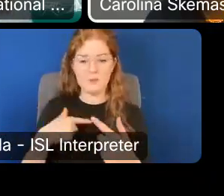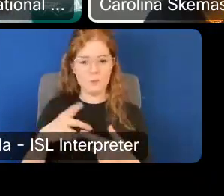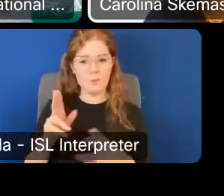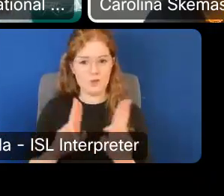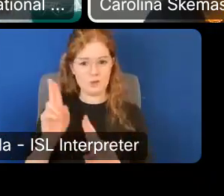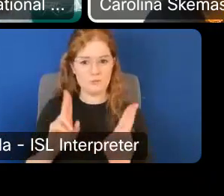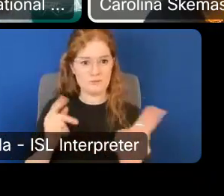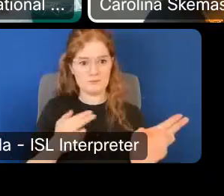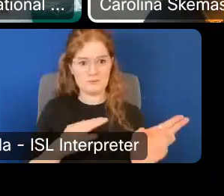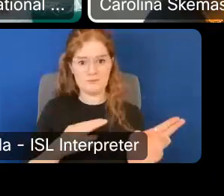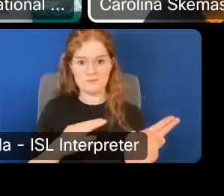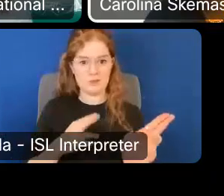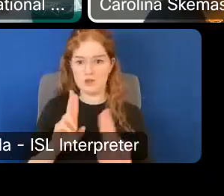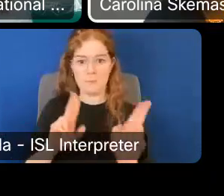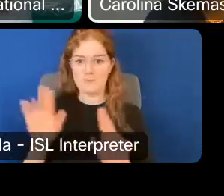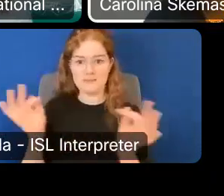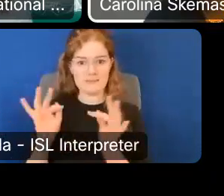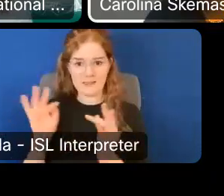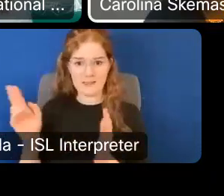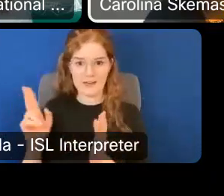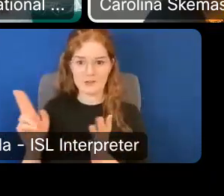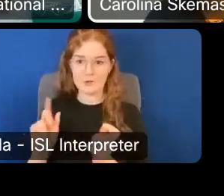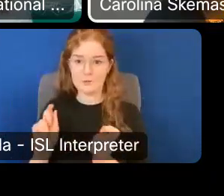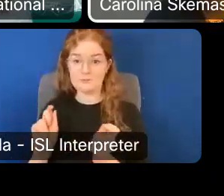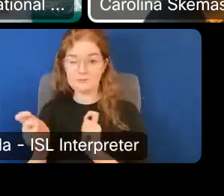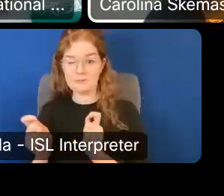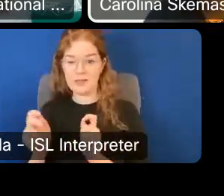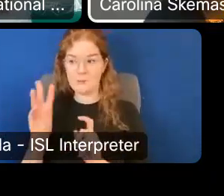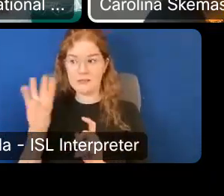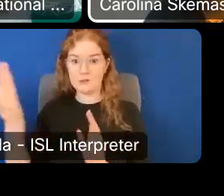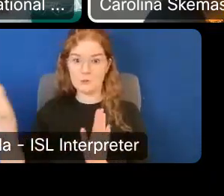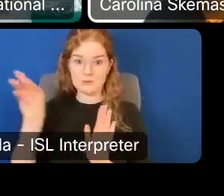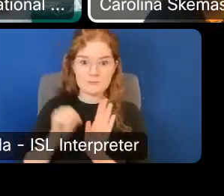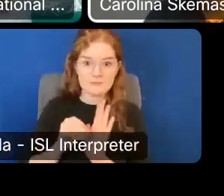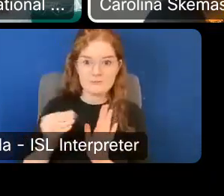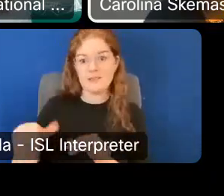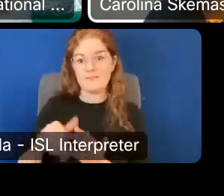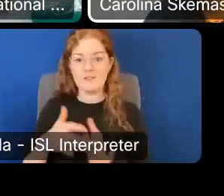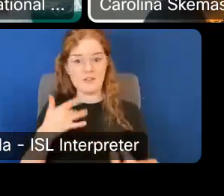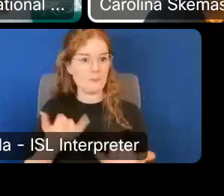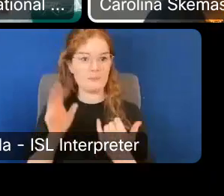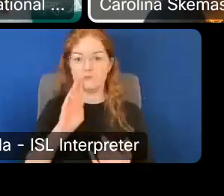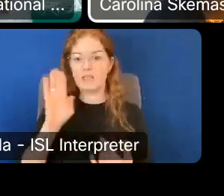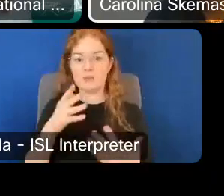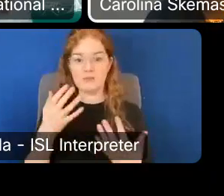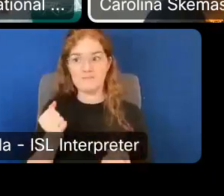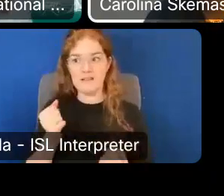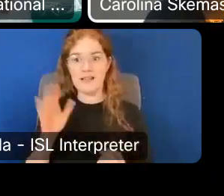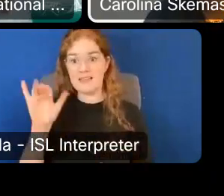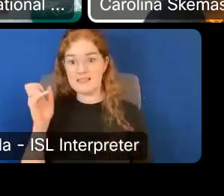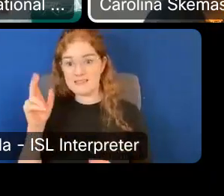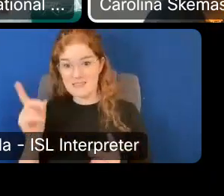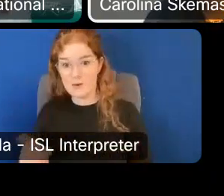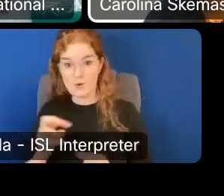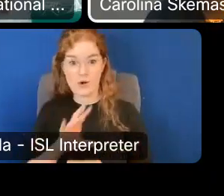be scared to pivot a little bit, to have a look at, if you feel that you have lean down or you have